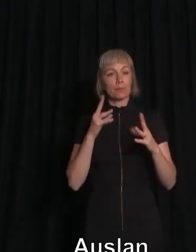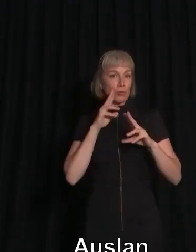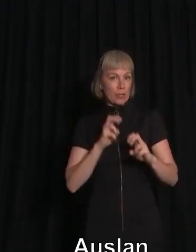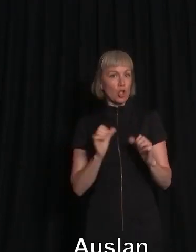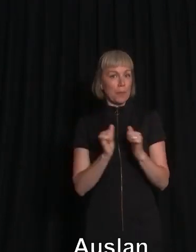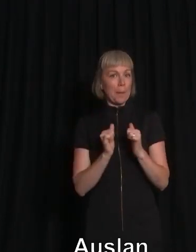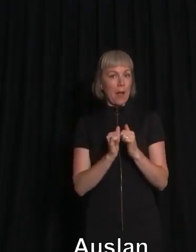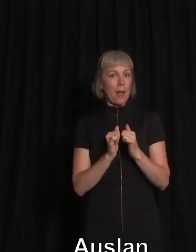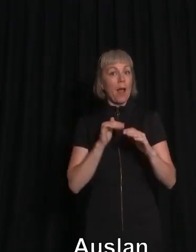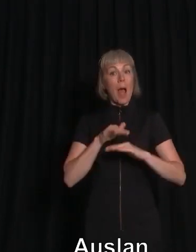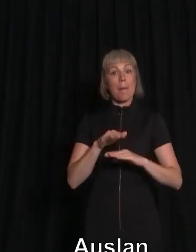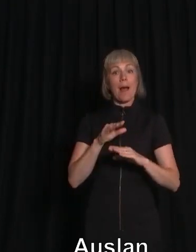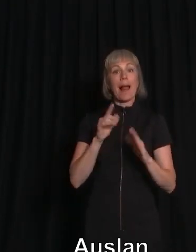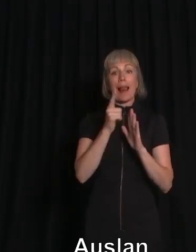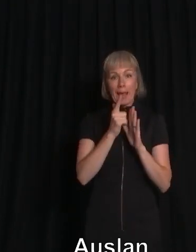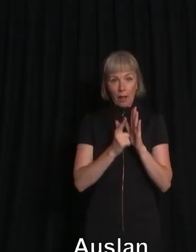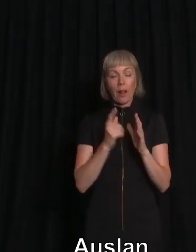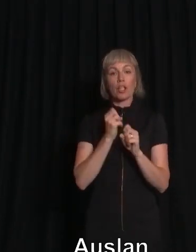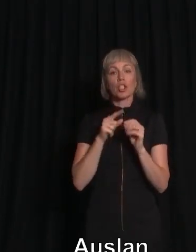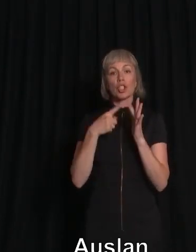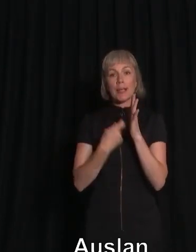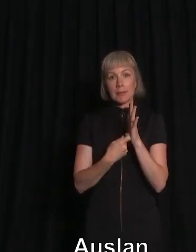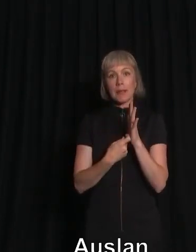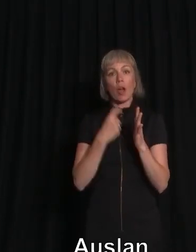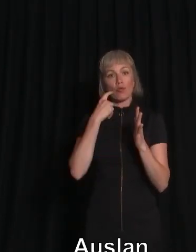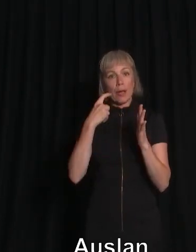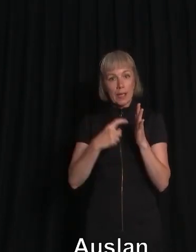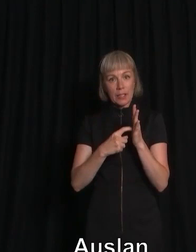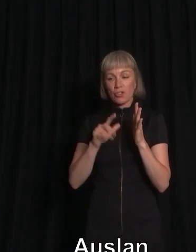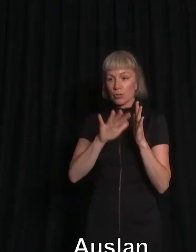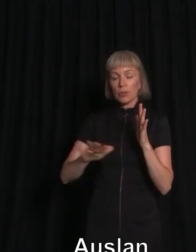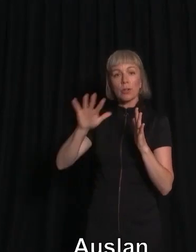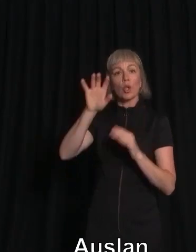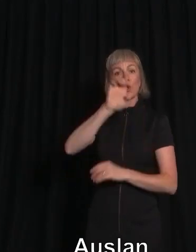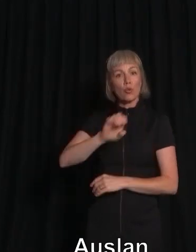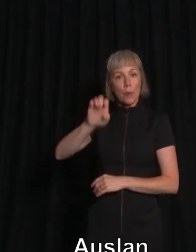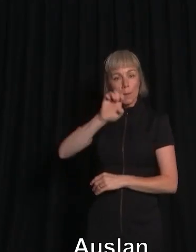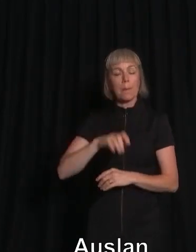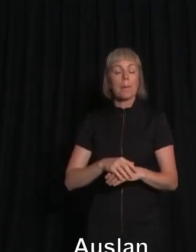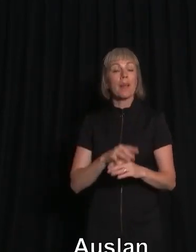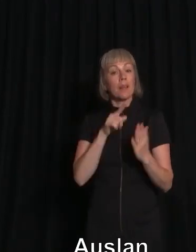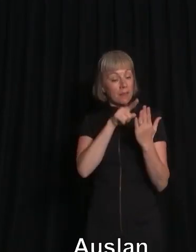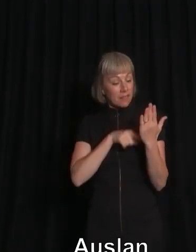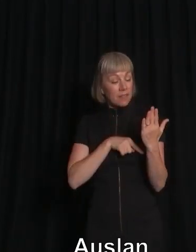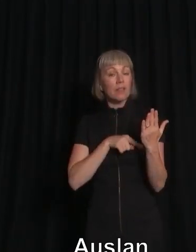research paper on legal gender recognition in Europe. And basically that was looking at addressing some of the myths around